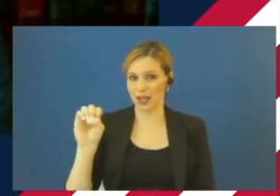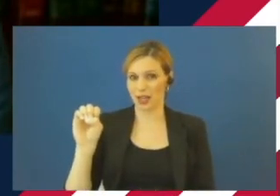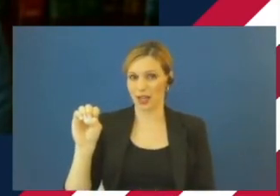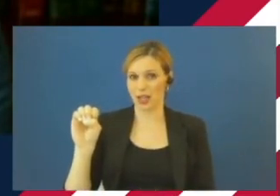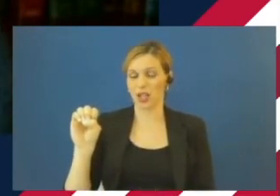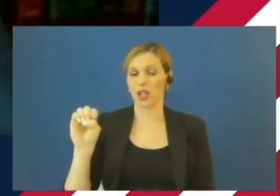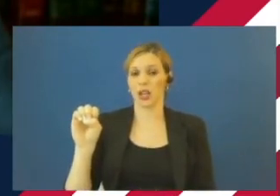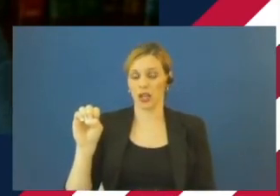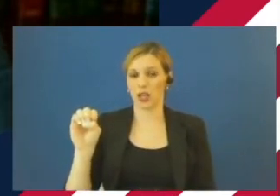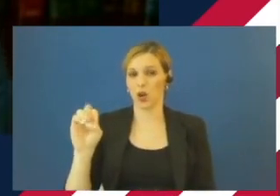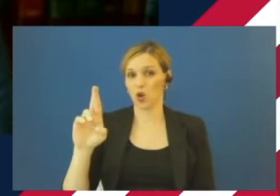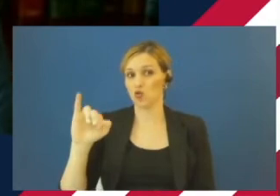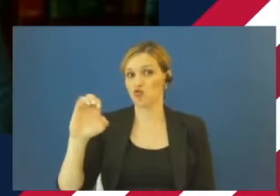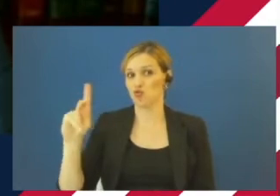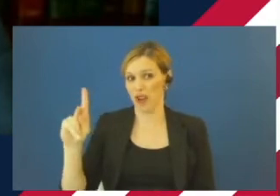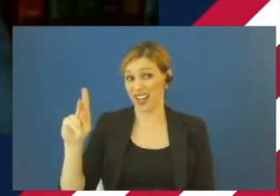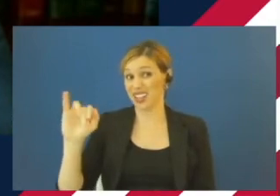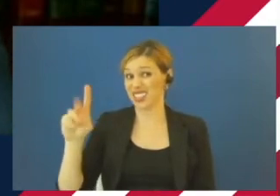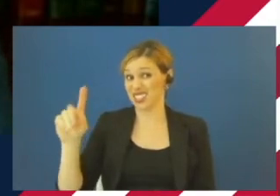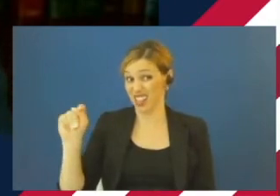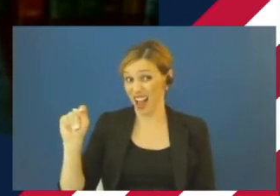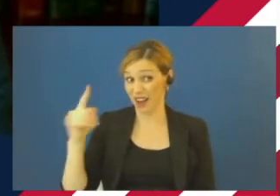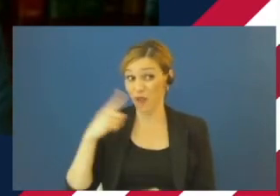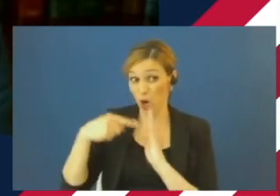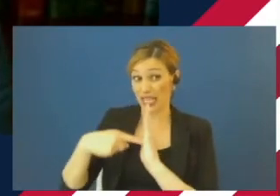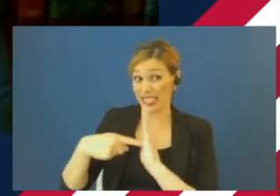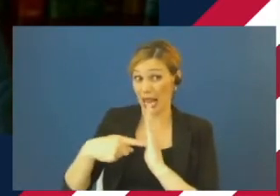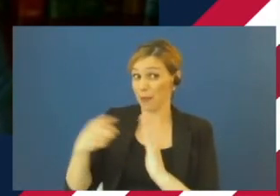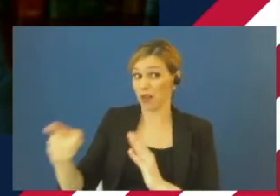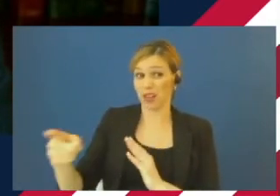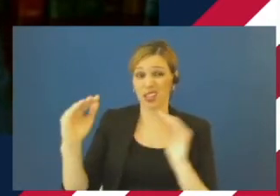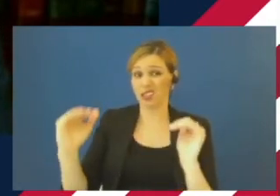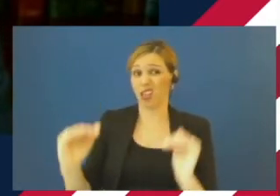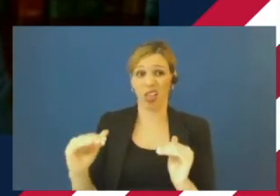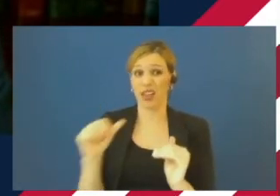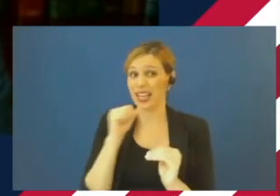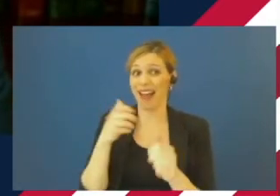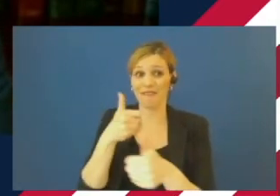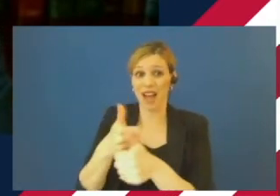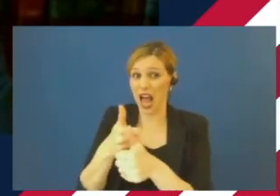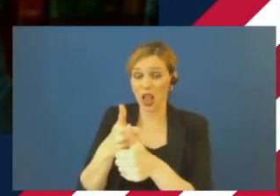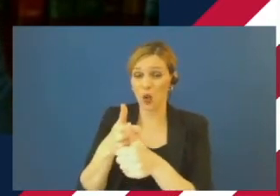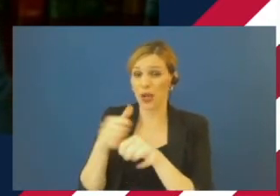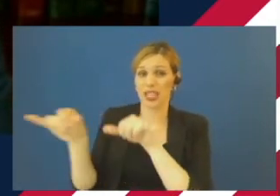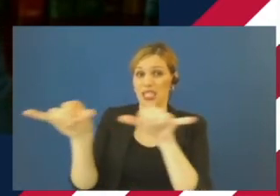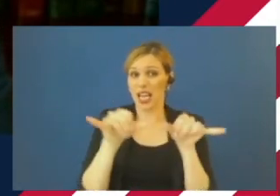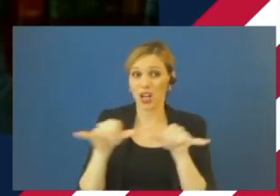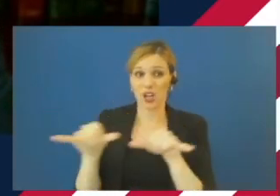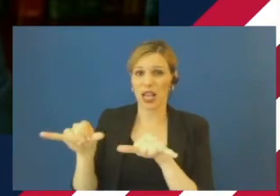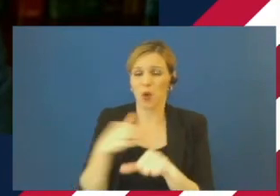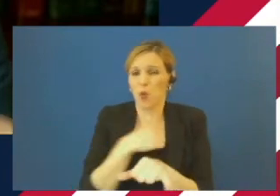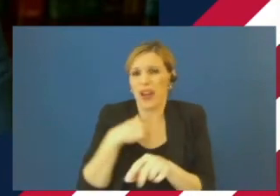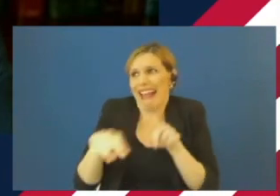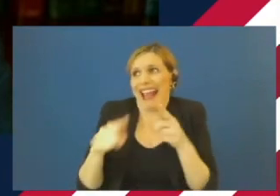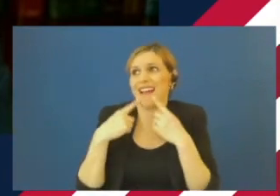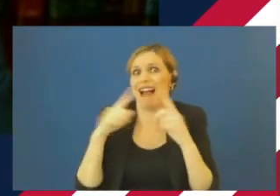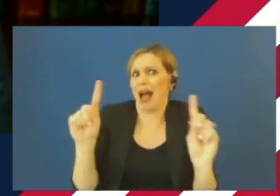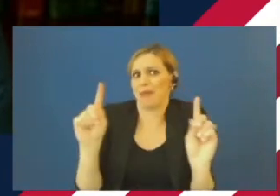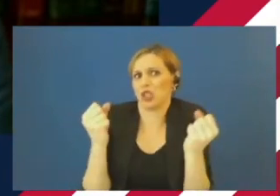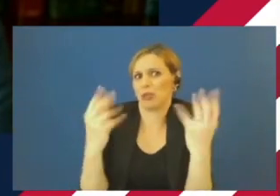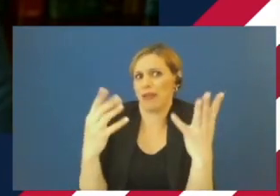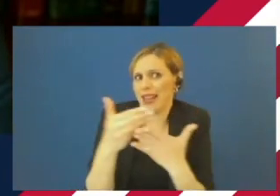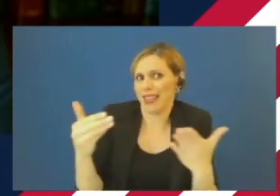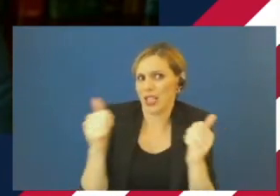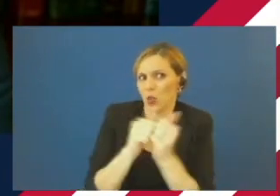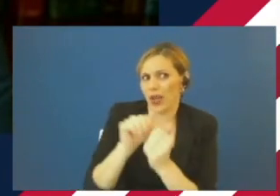like, Republican politicians get lavished with praise, which makes it really hard to accomplish anything substantive. But a